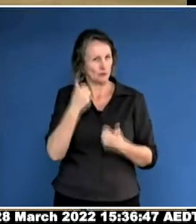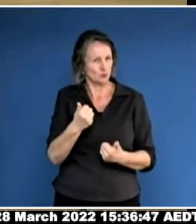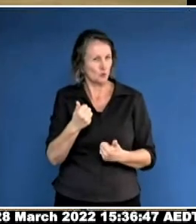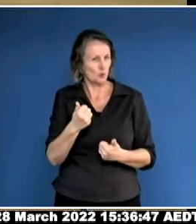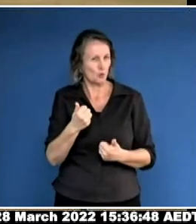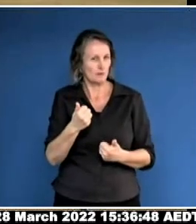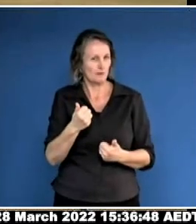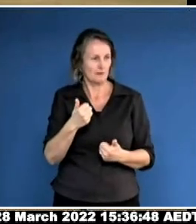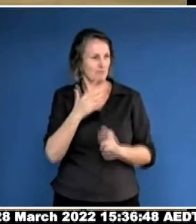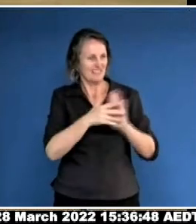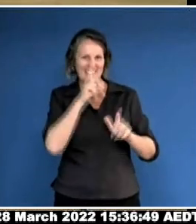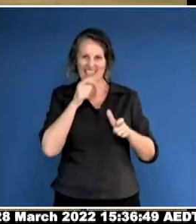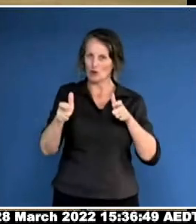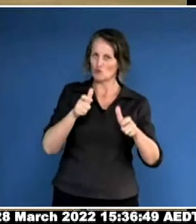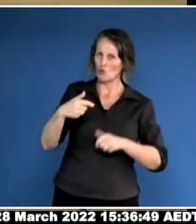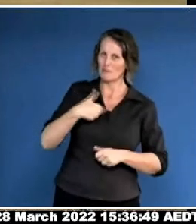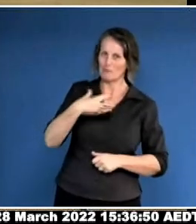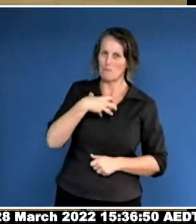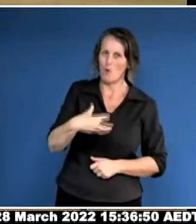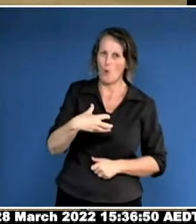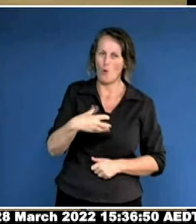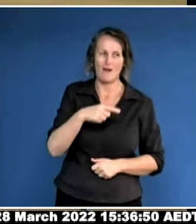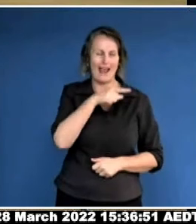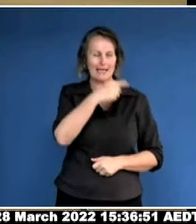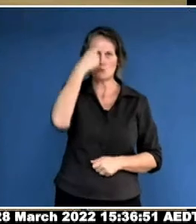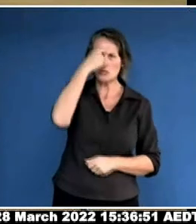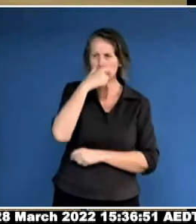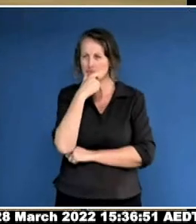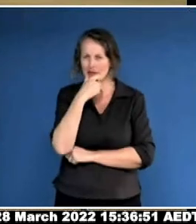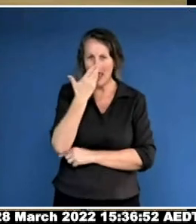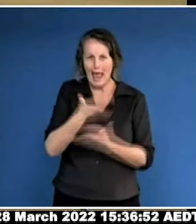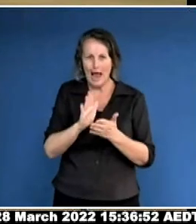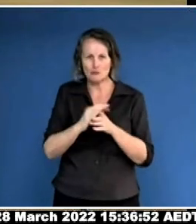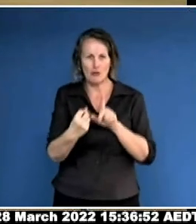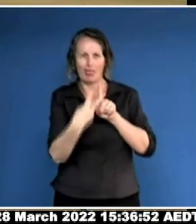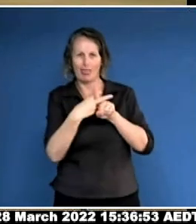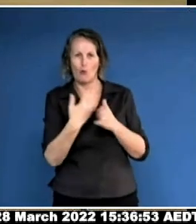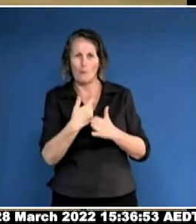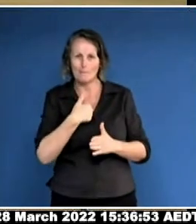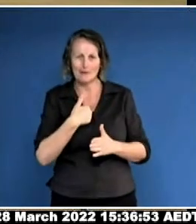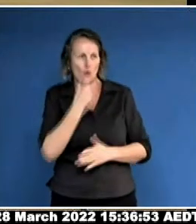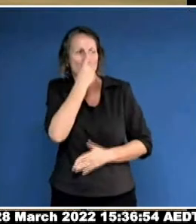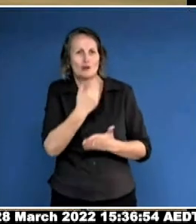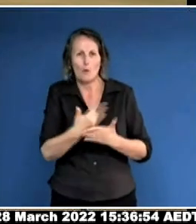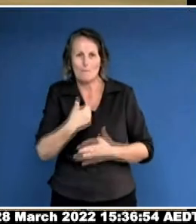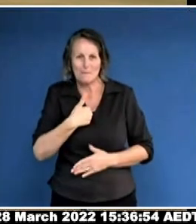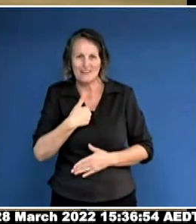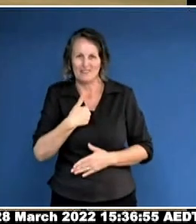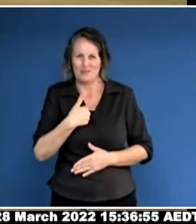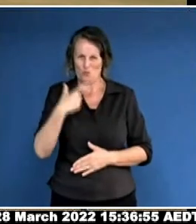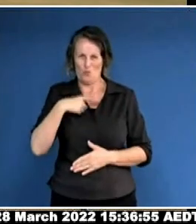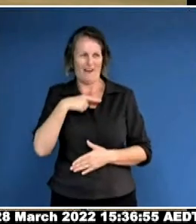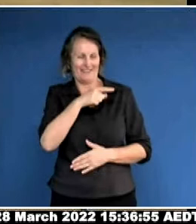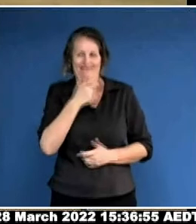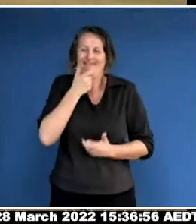do things that I didn't want to do and enjoyed thinking up ways to deceive me or to use my situation for his own benefit and